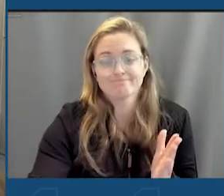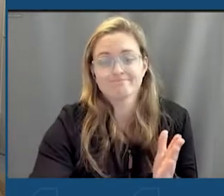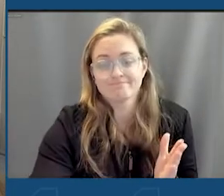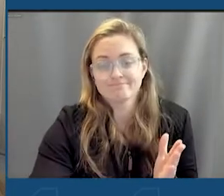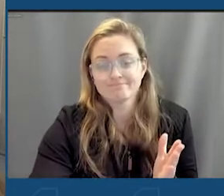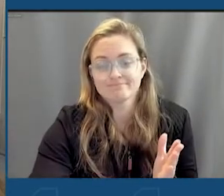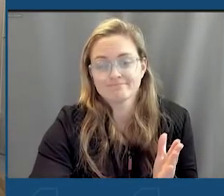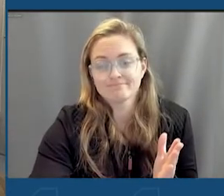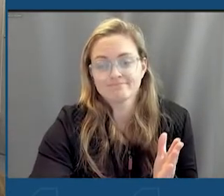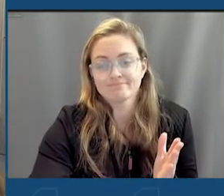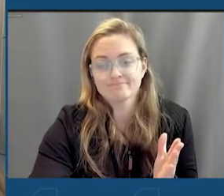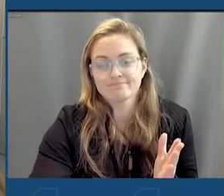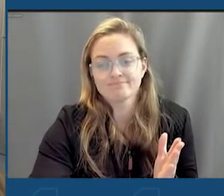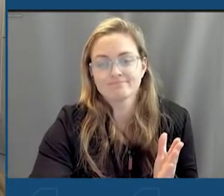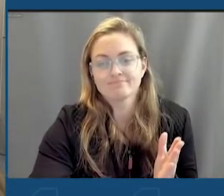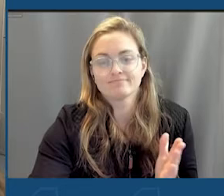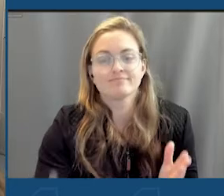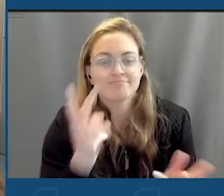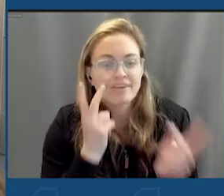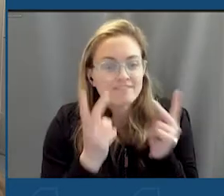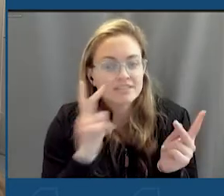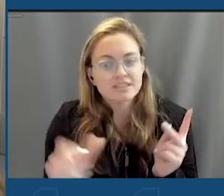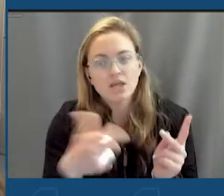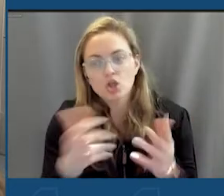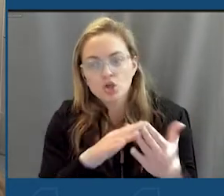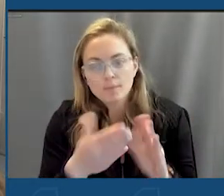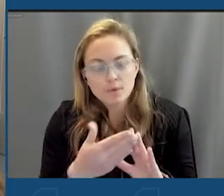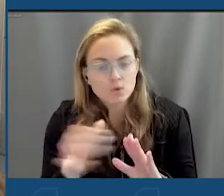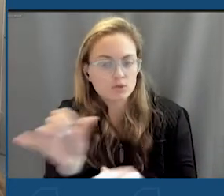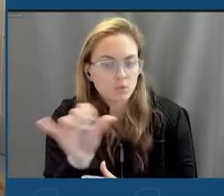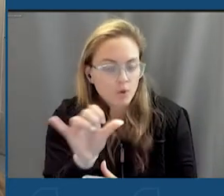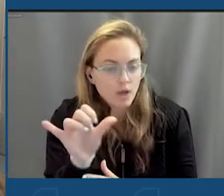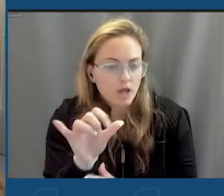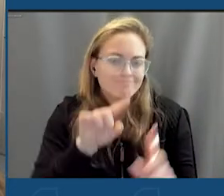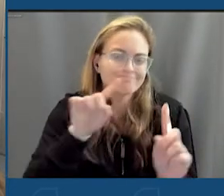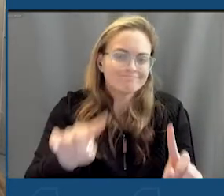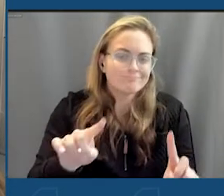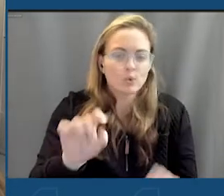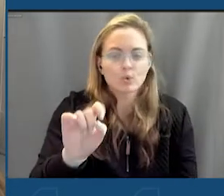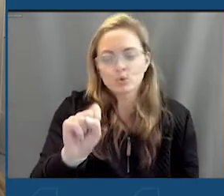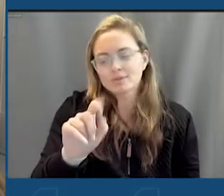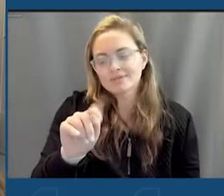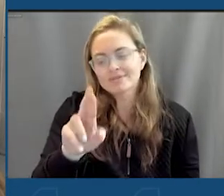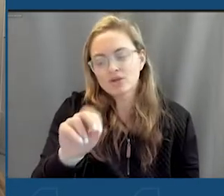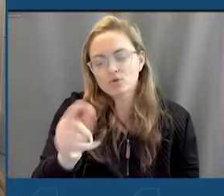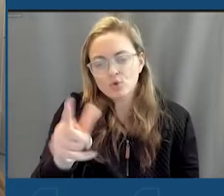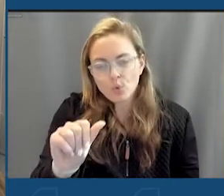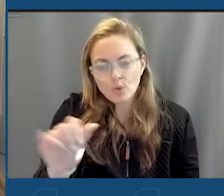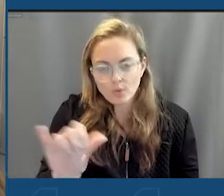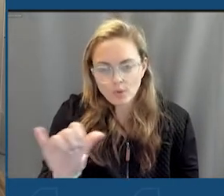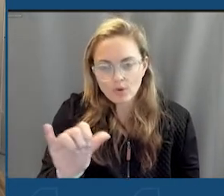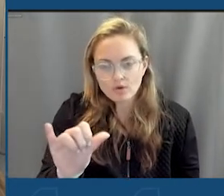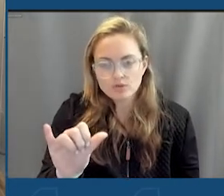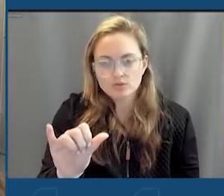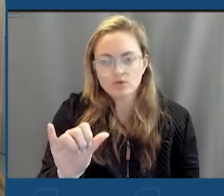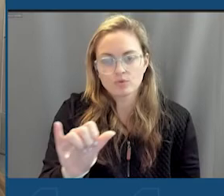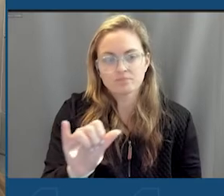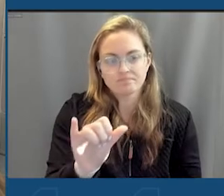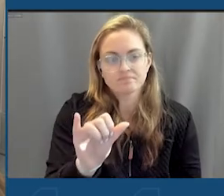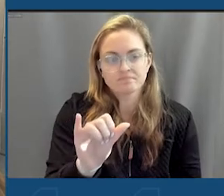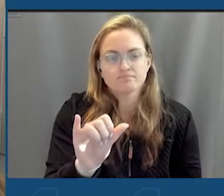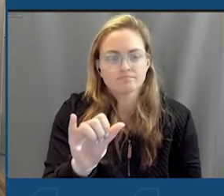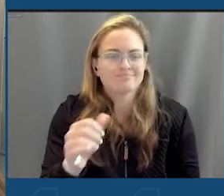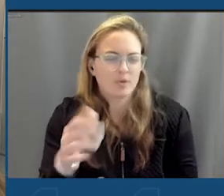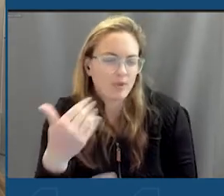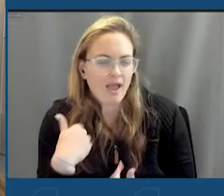do visit the other communities as well. Sorry about that. I also get up to Saratoga quite a bit, too. We also have our district attorneys, and I thank our district